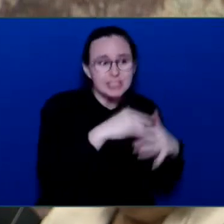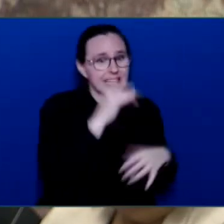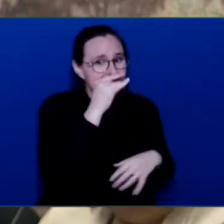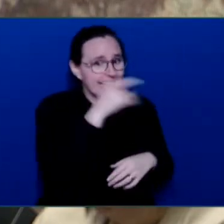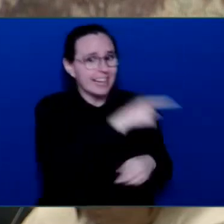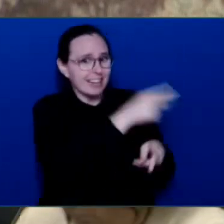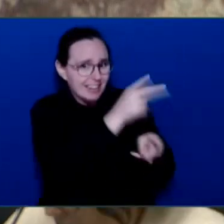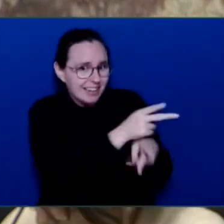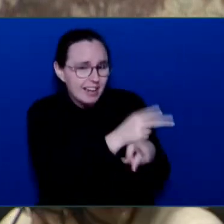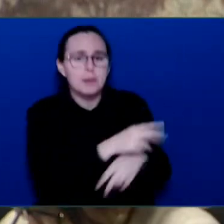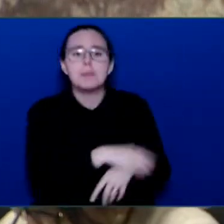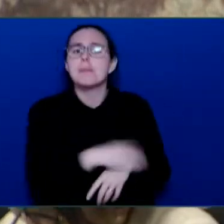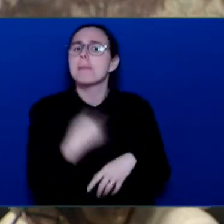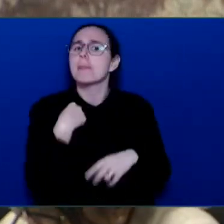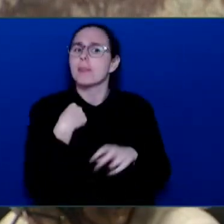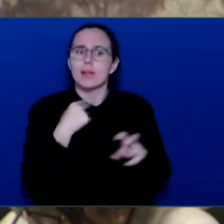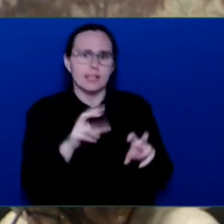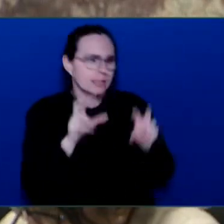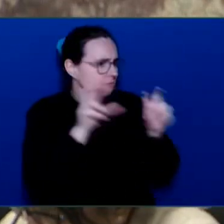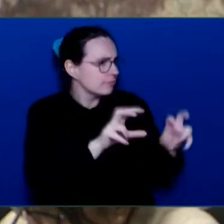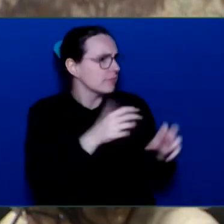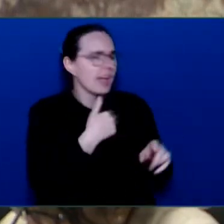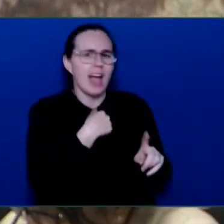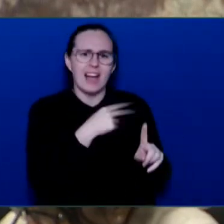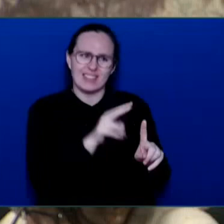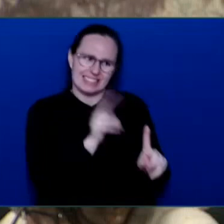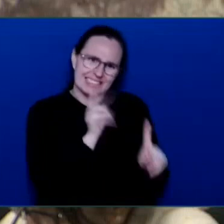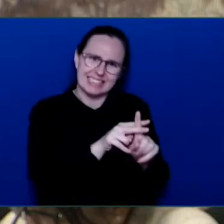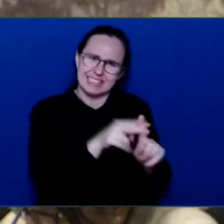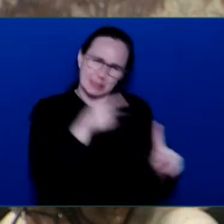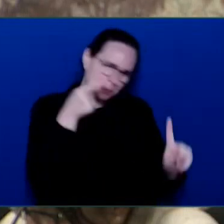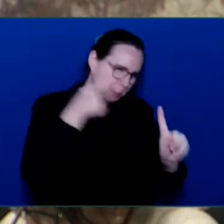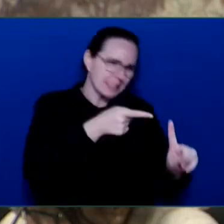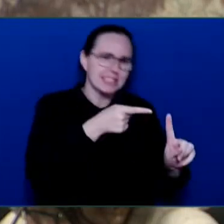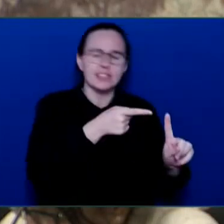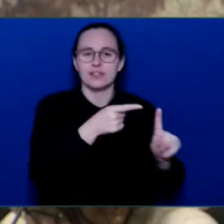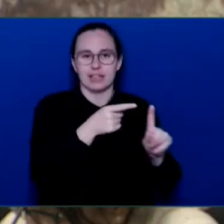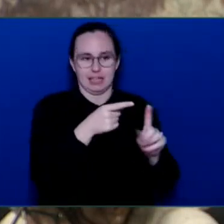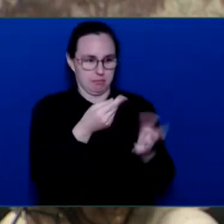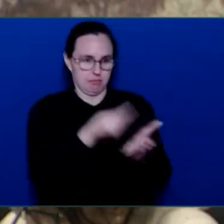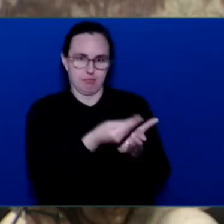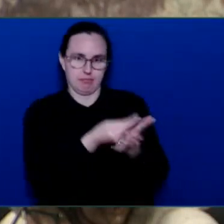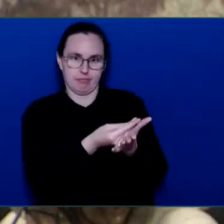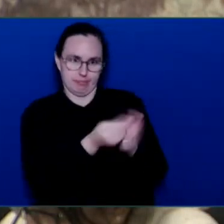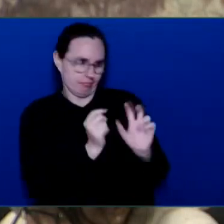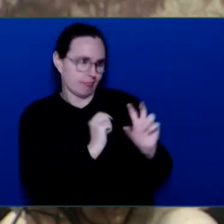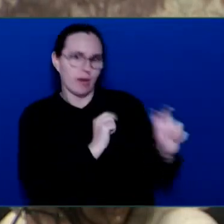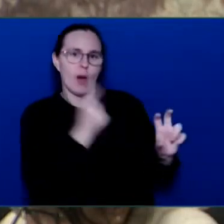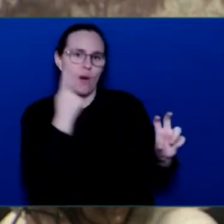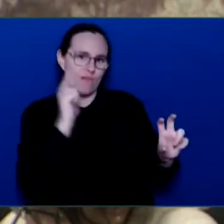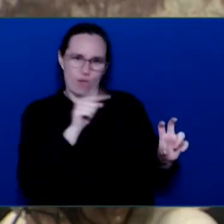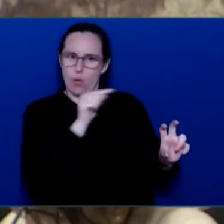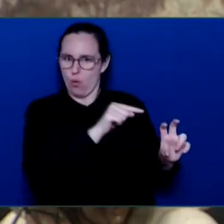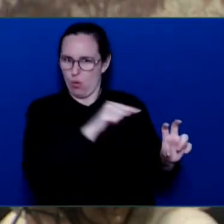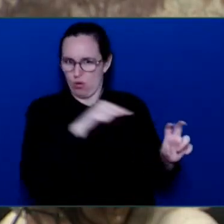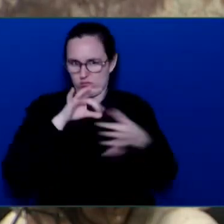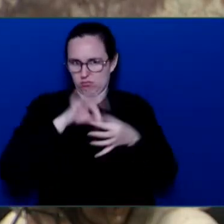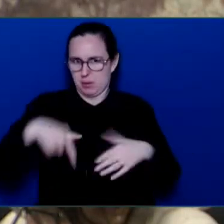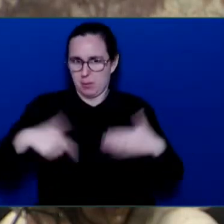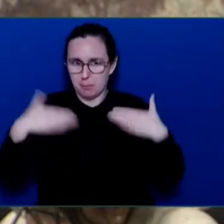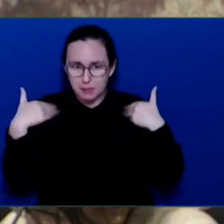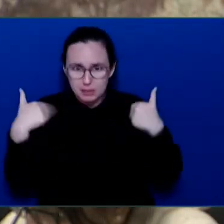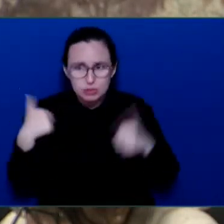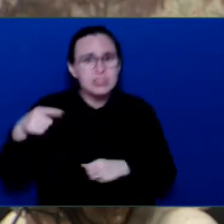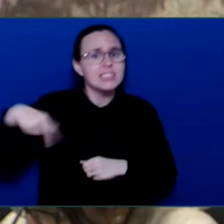So last year, unanimously in this chamber, we passed historic legislation to support Indigenous communities